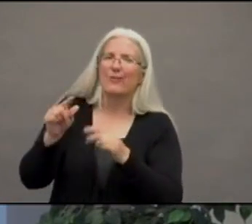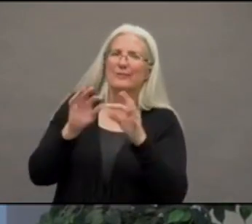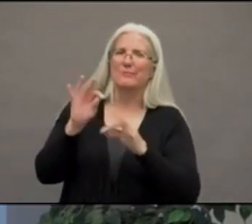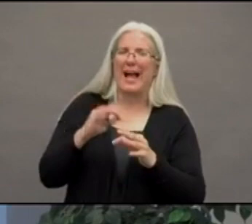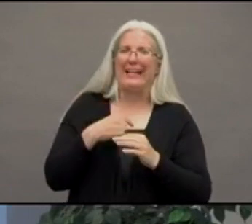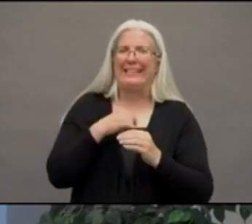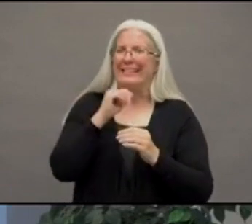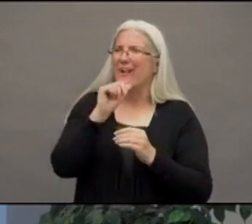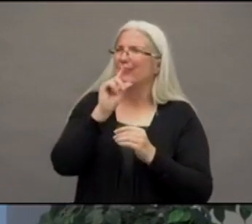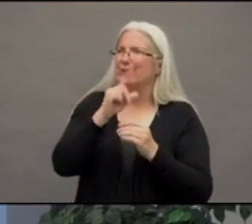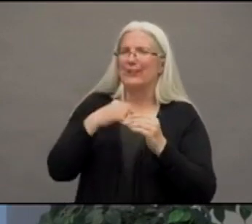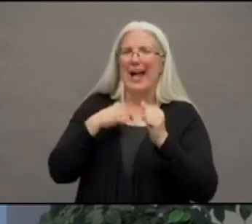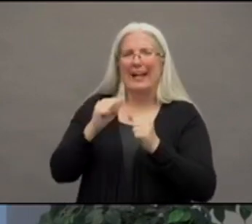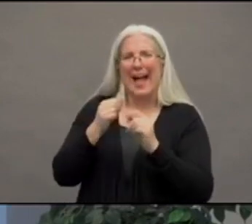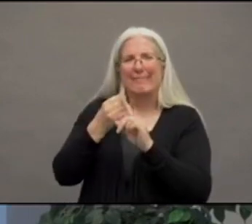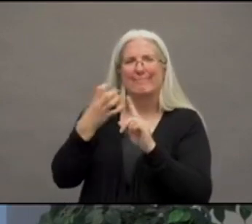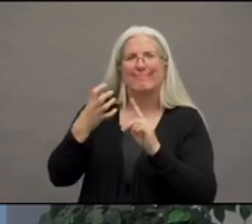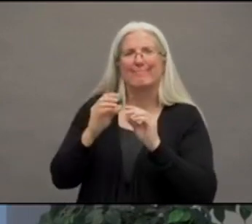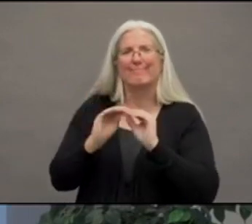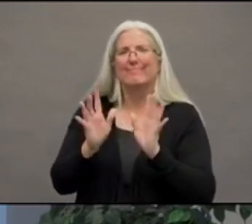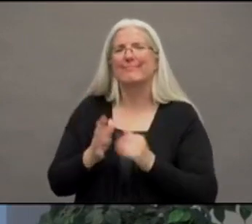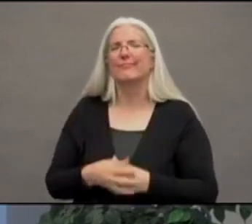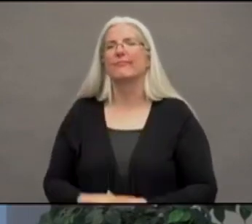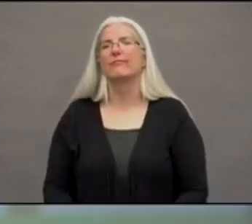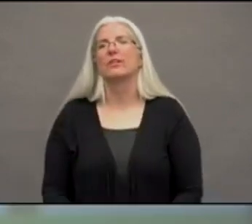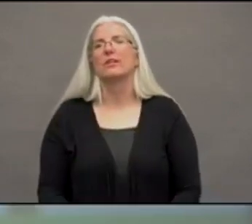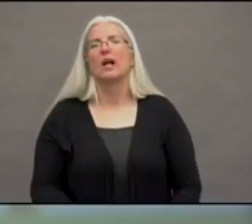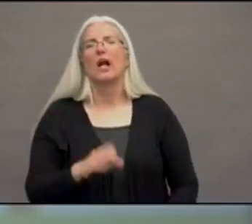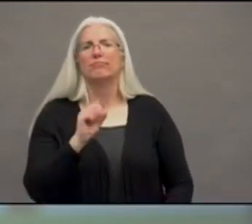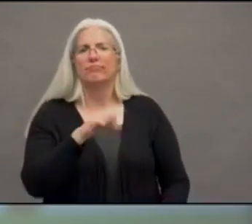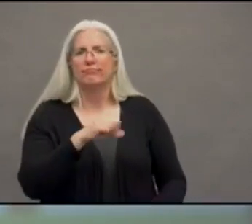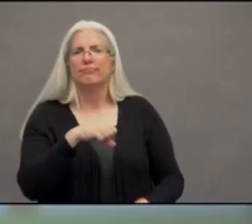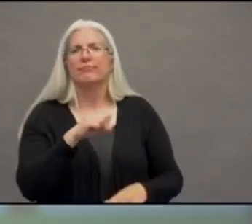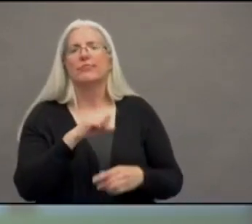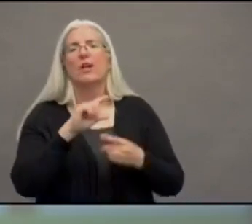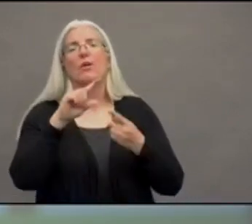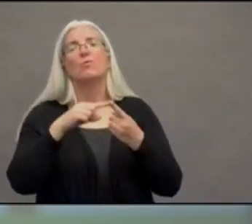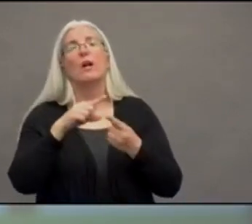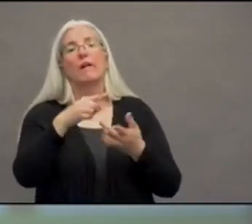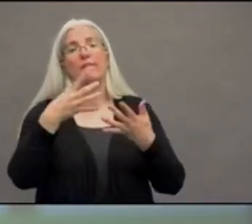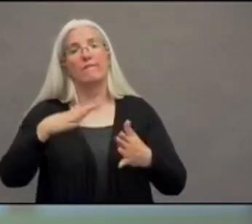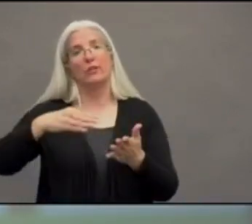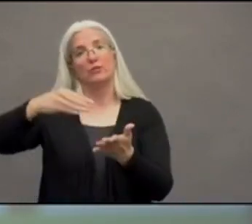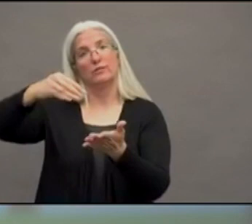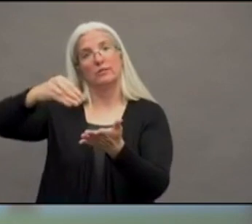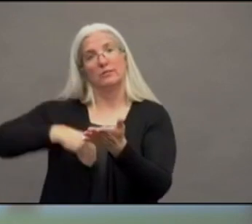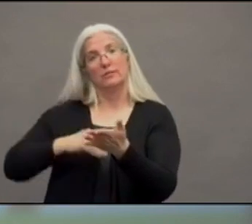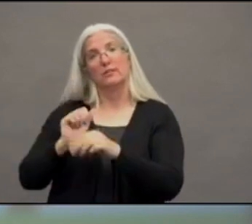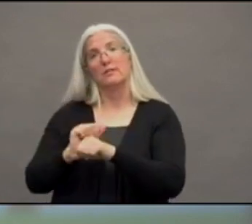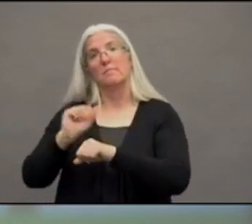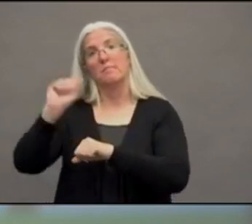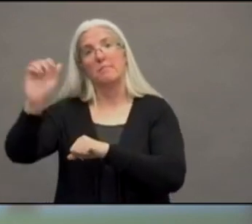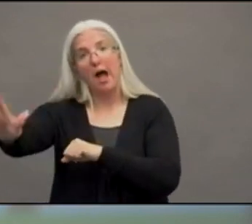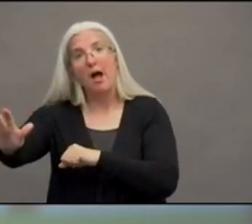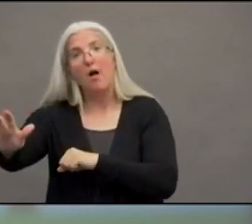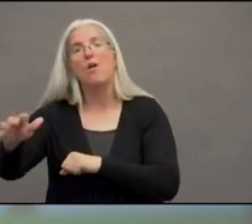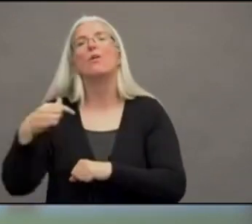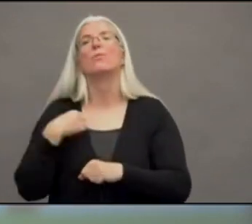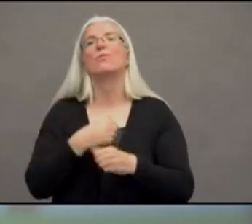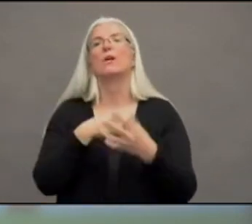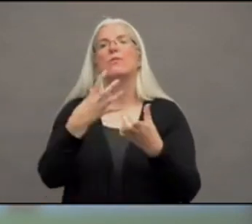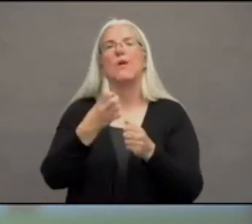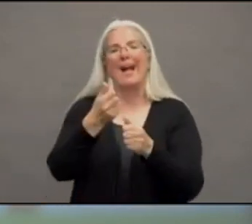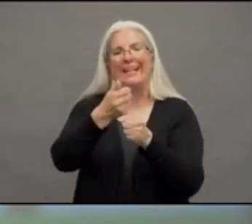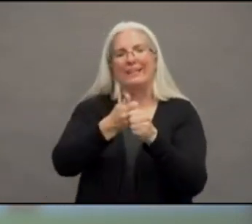here. Sure. Well, when you're completing your census, we want every person counted in your household. So if